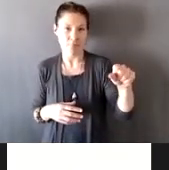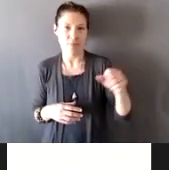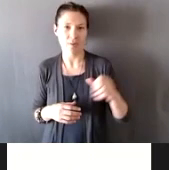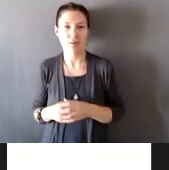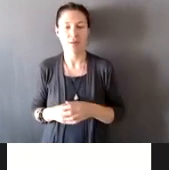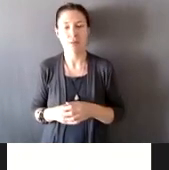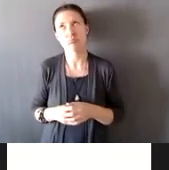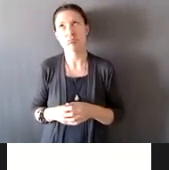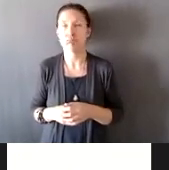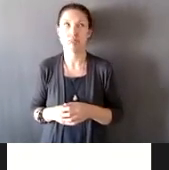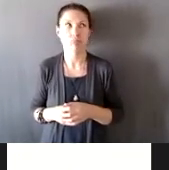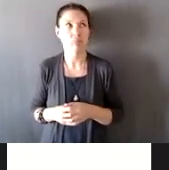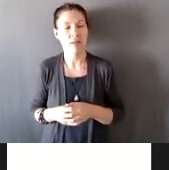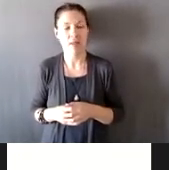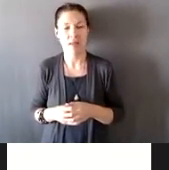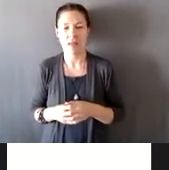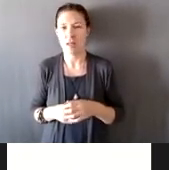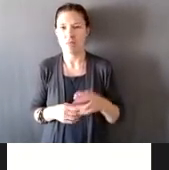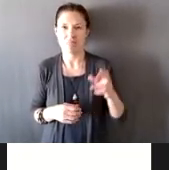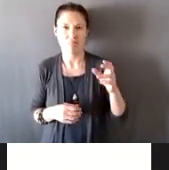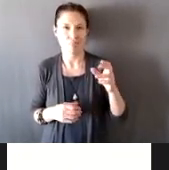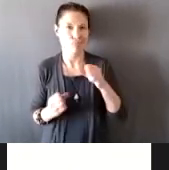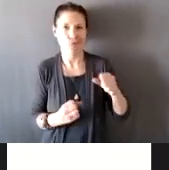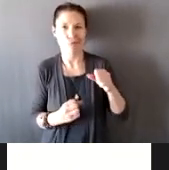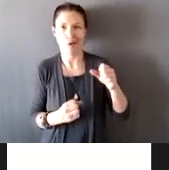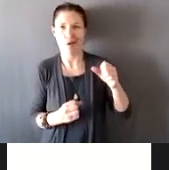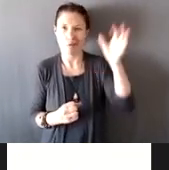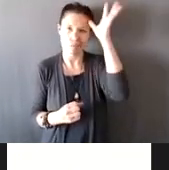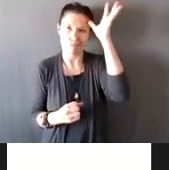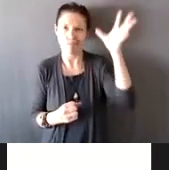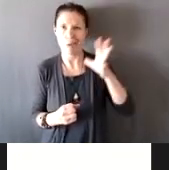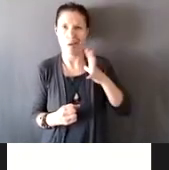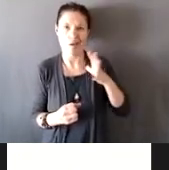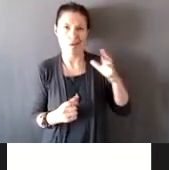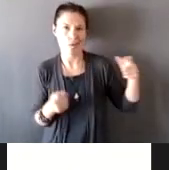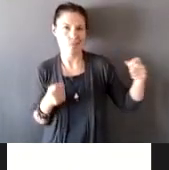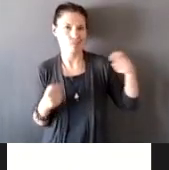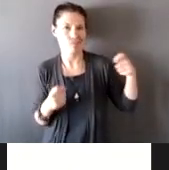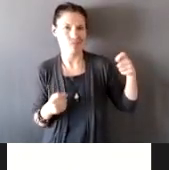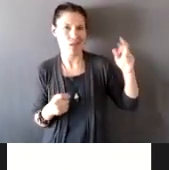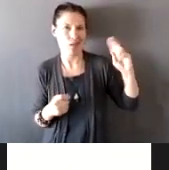deconstructing the patriarchal lineage of Qigong.